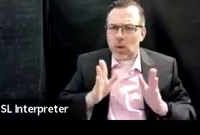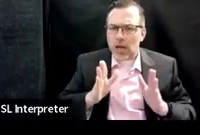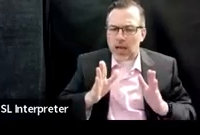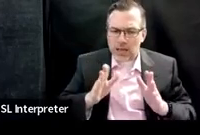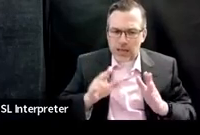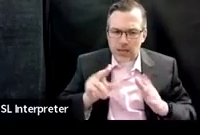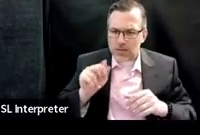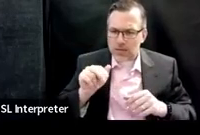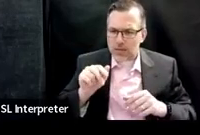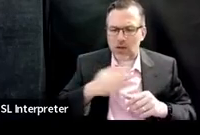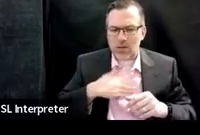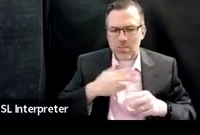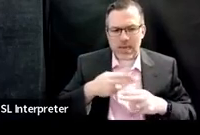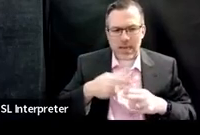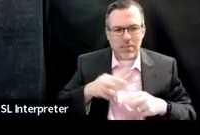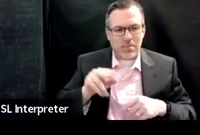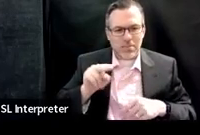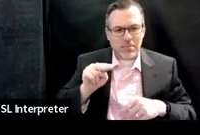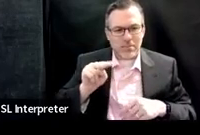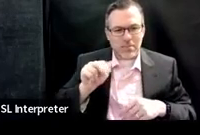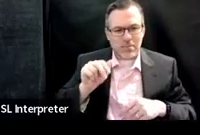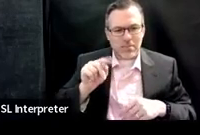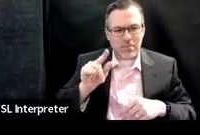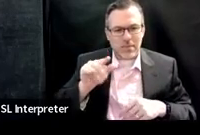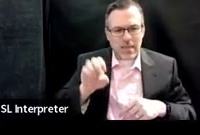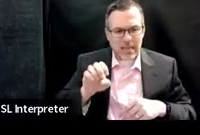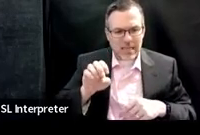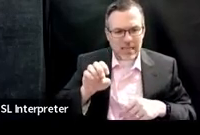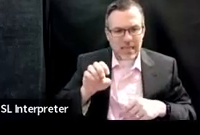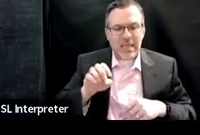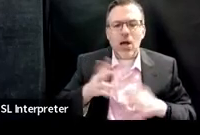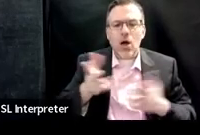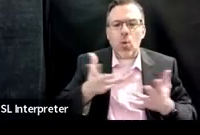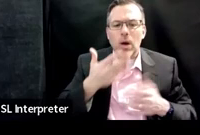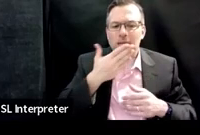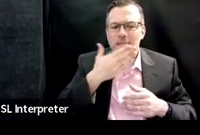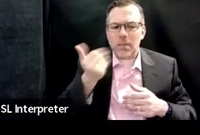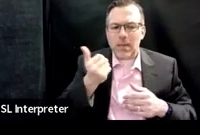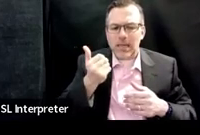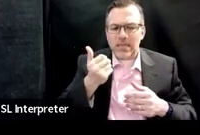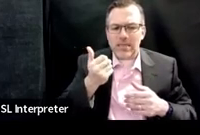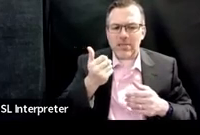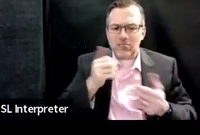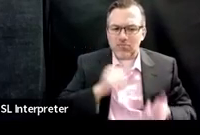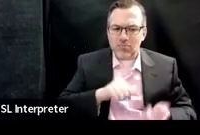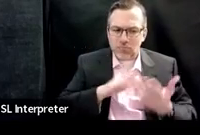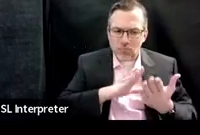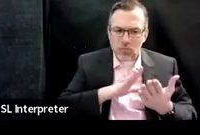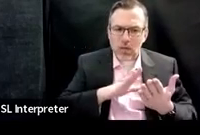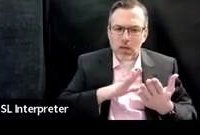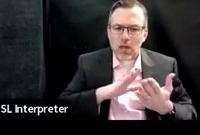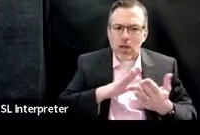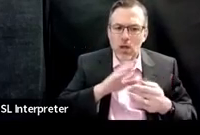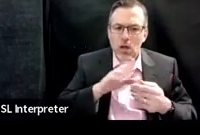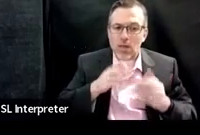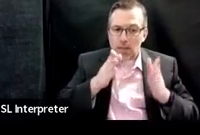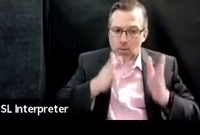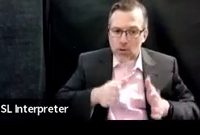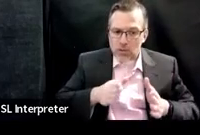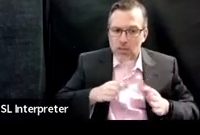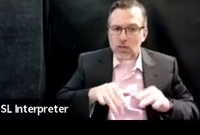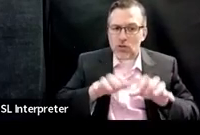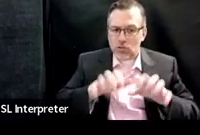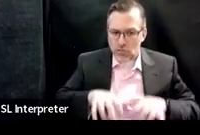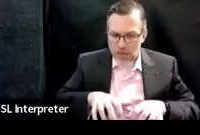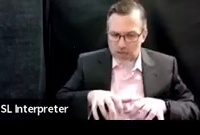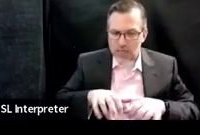are you? I'm good. Good, thanks. What's the best practice when, obviously, the person who's writing the written notice is doing